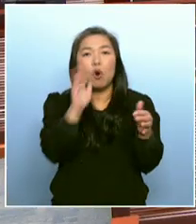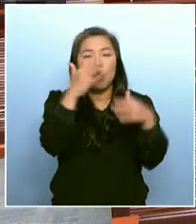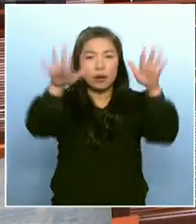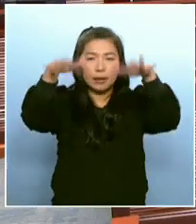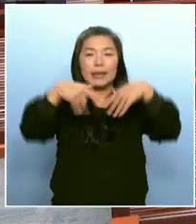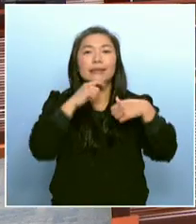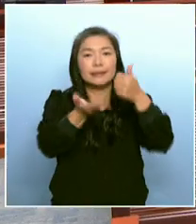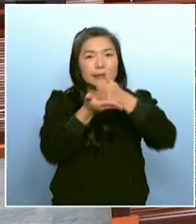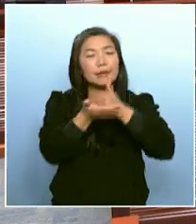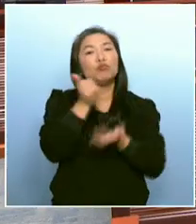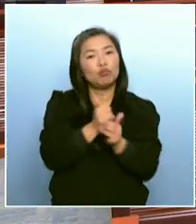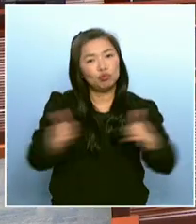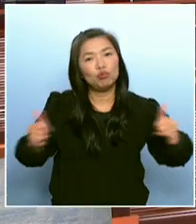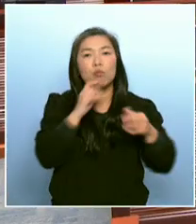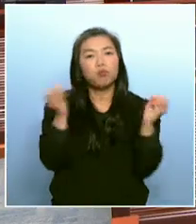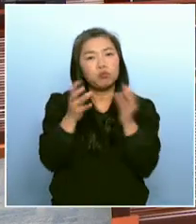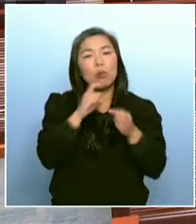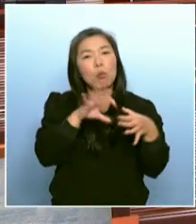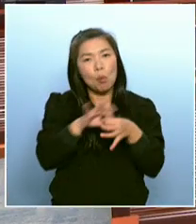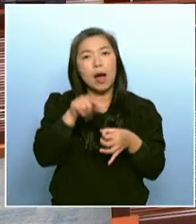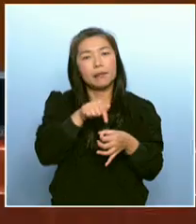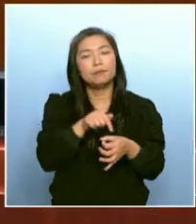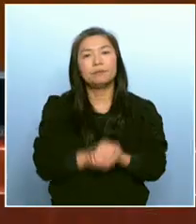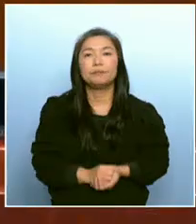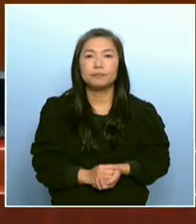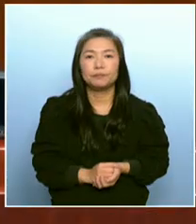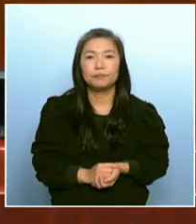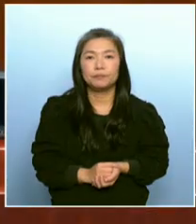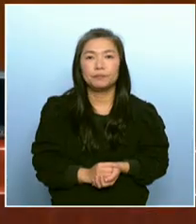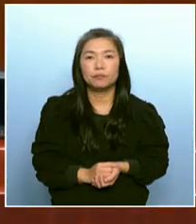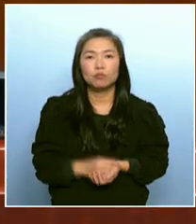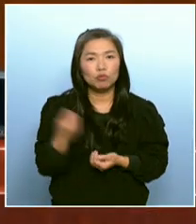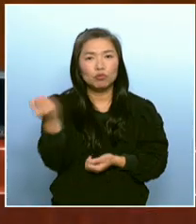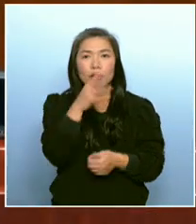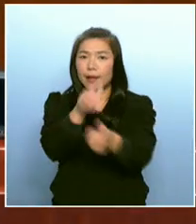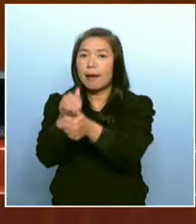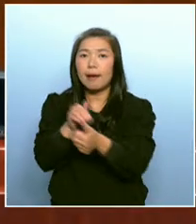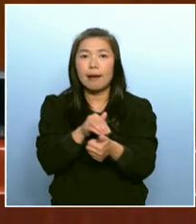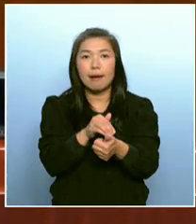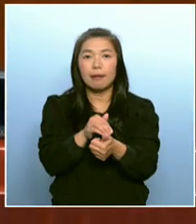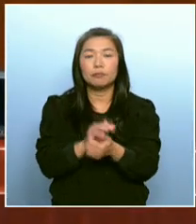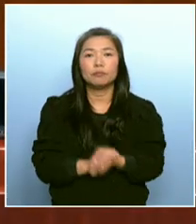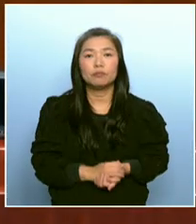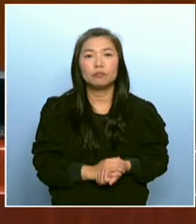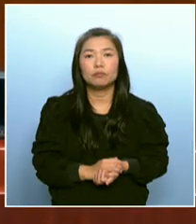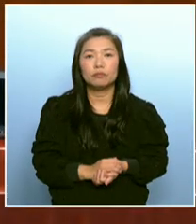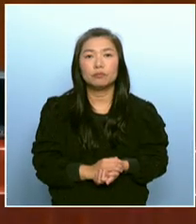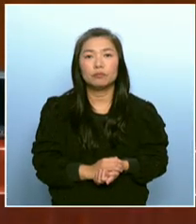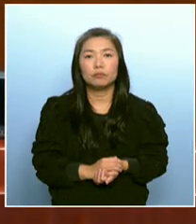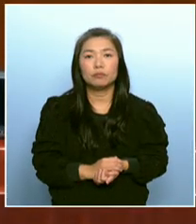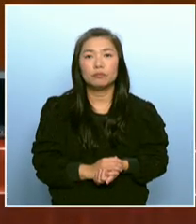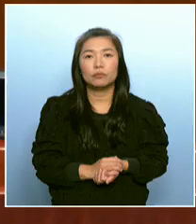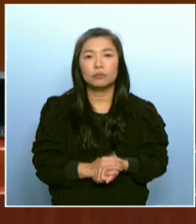Legislative Council are invited to join the discussion of this item. Also, I'd like to